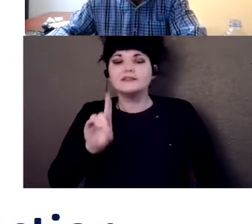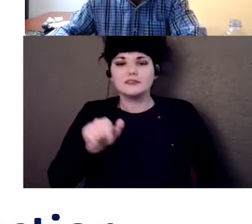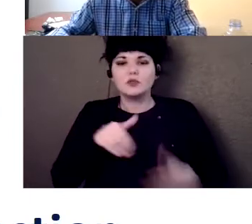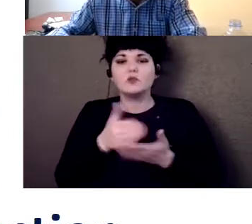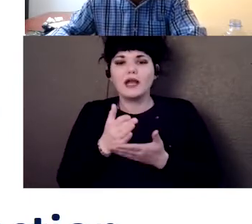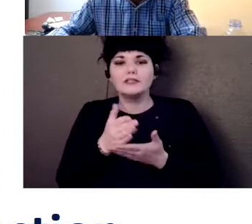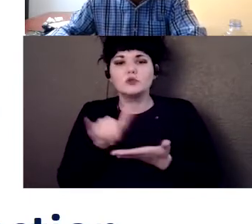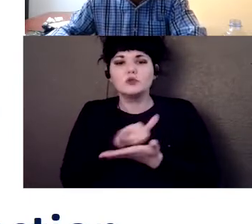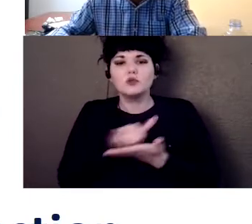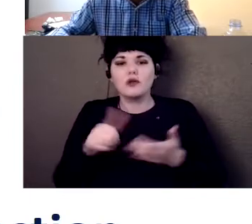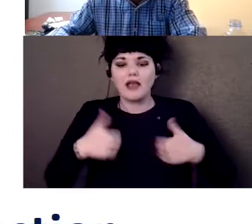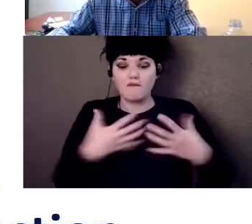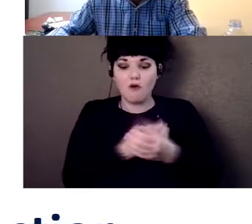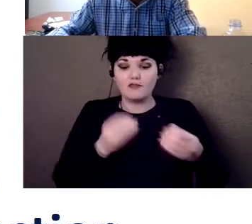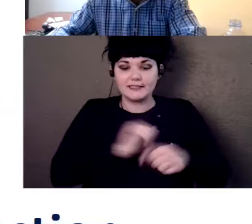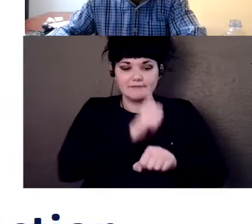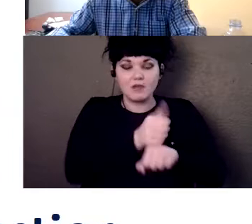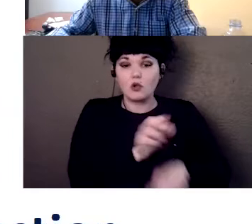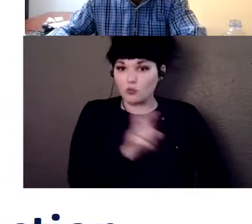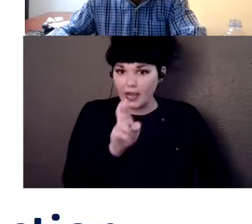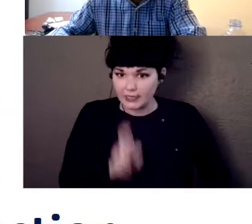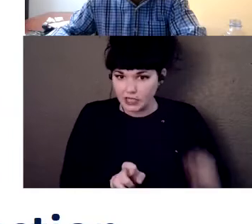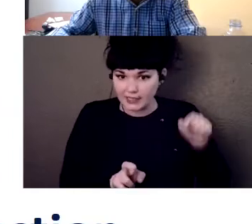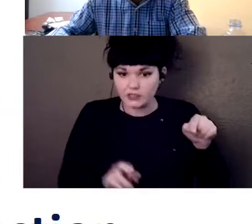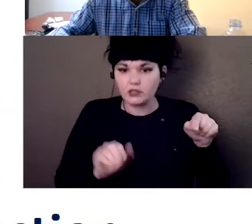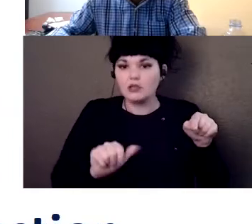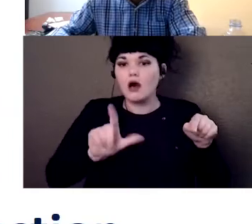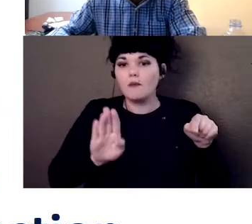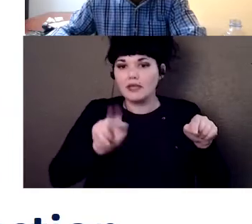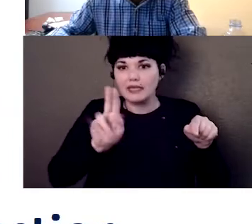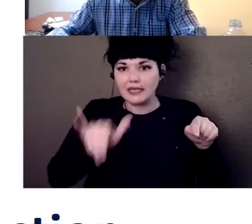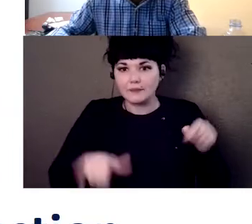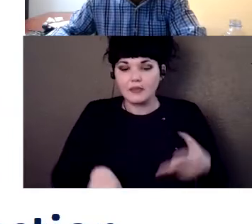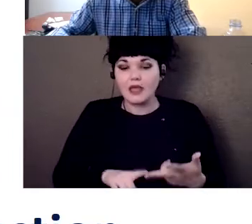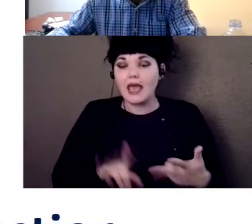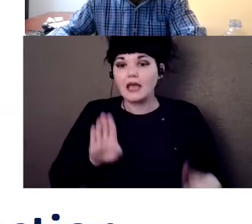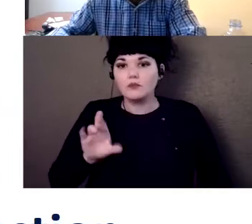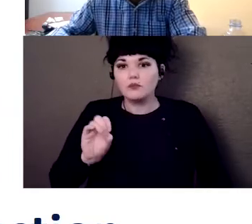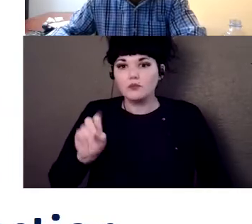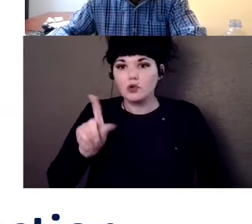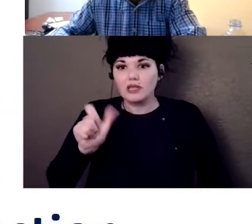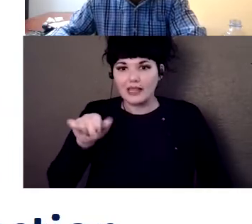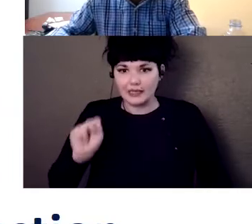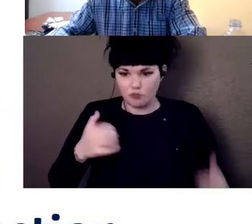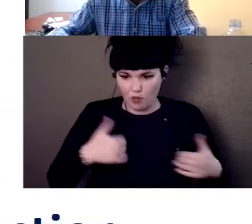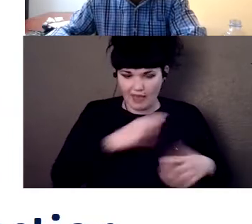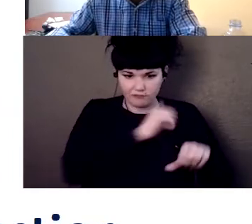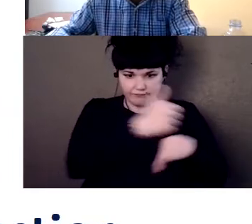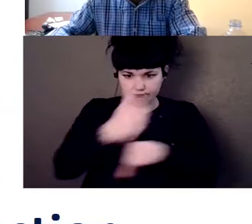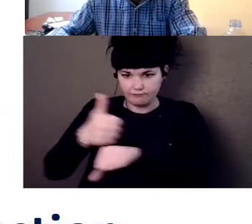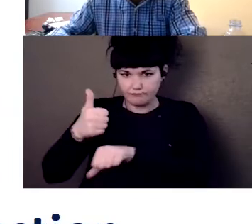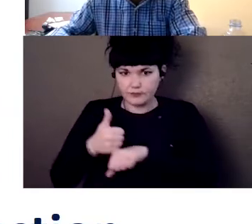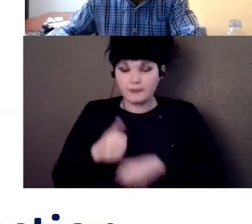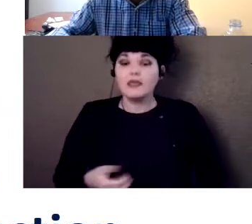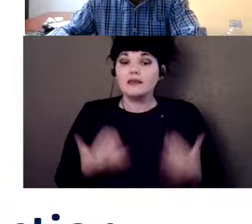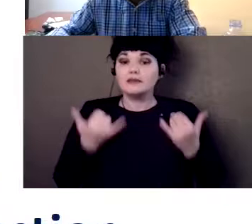offices in Rochester, Albany, and Brooklyn. So I'm going to play a